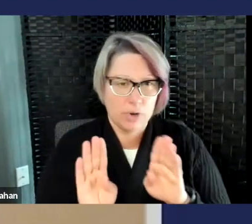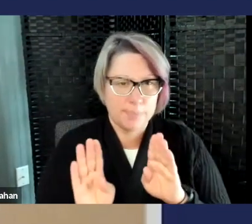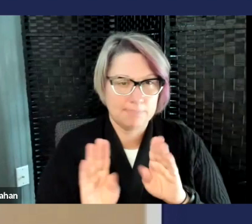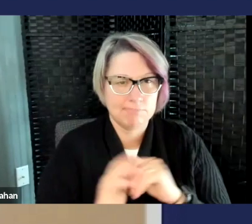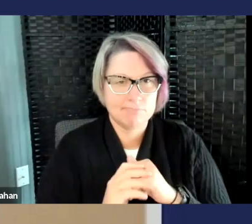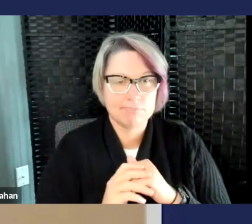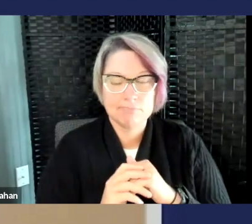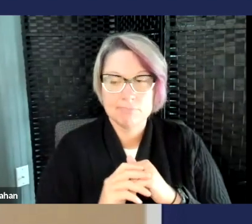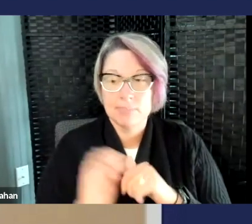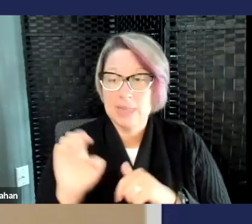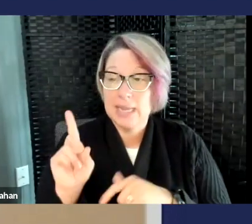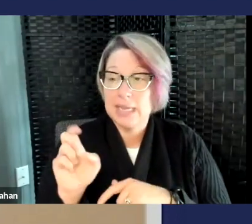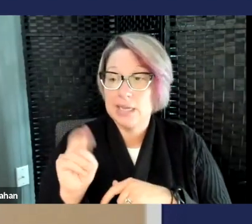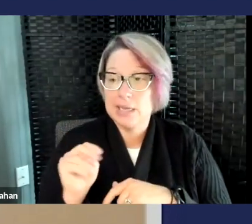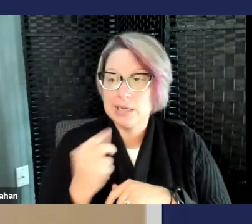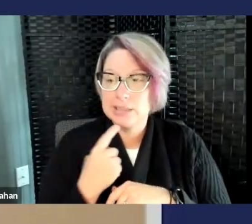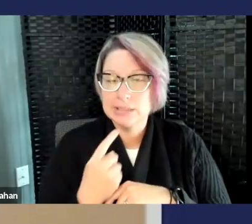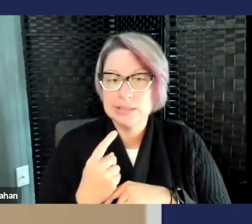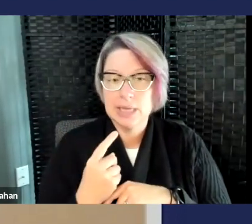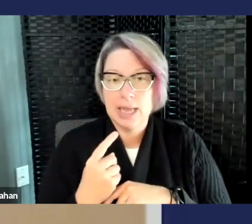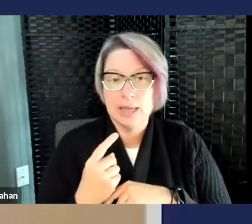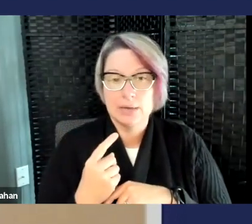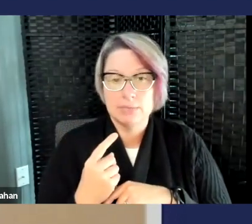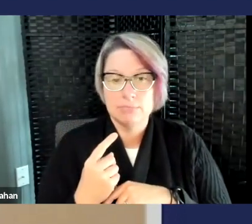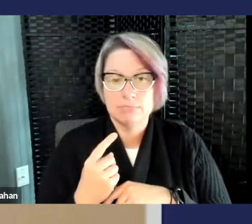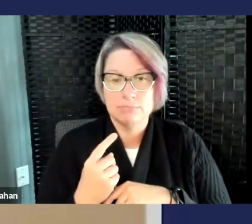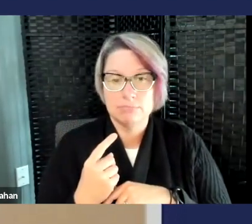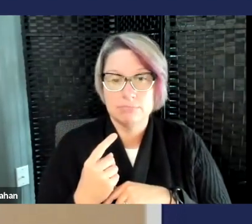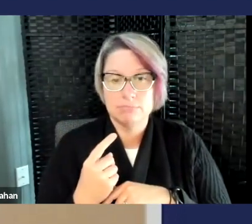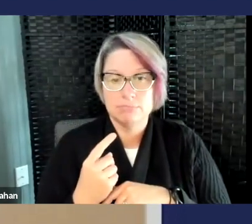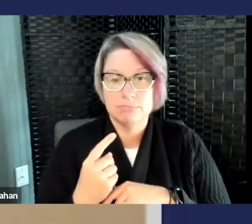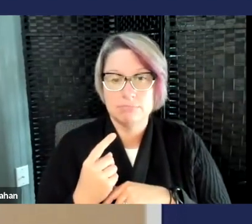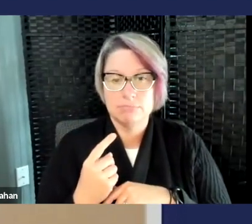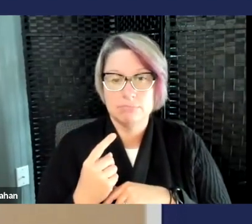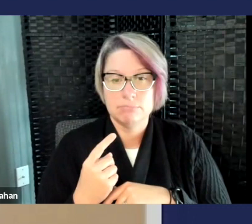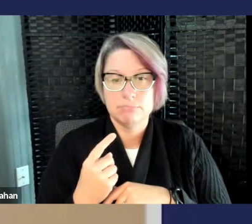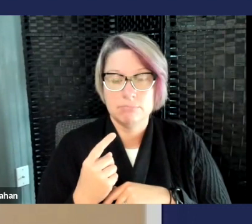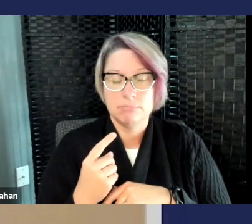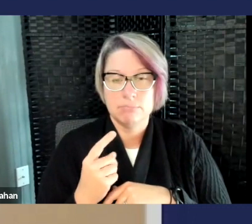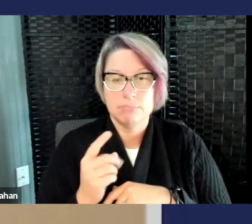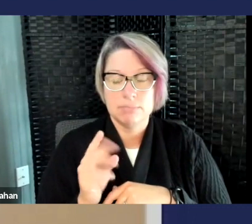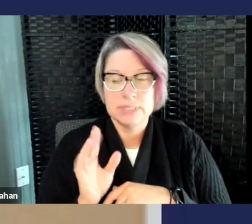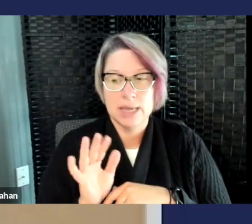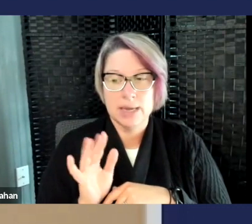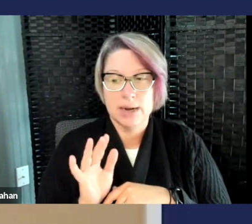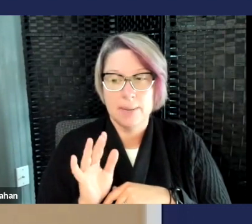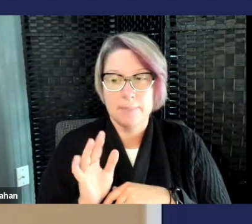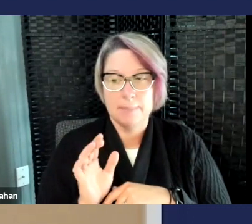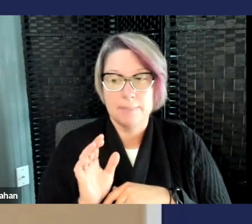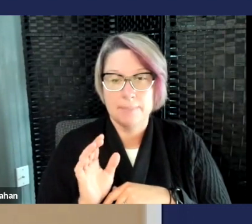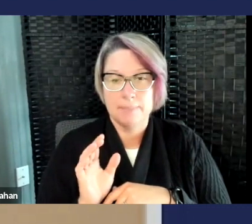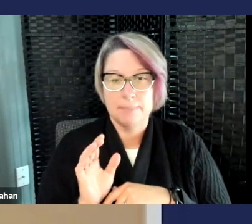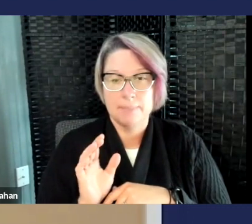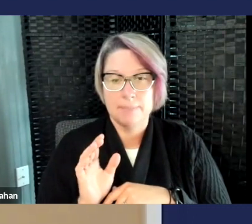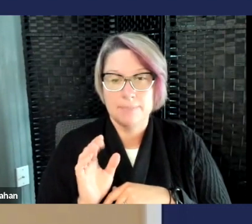gonna. Eden said that he or she. Sorry, Eden. I'm not sure if you're a boy or girl. And you can